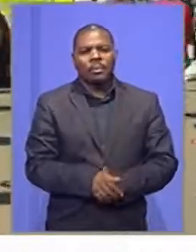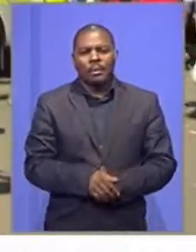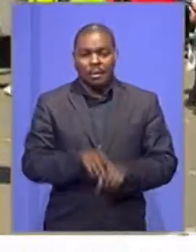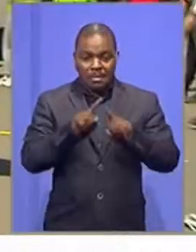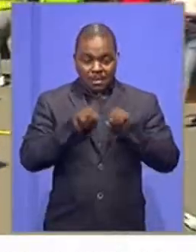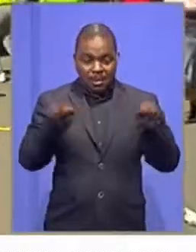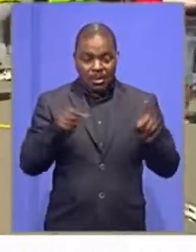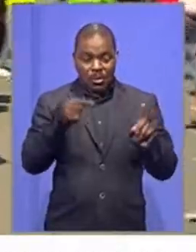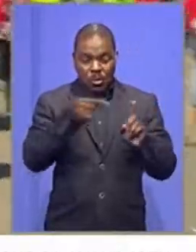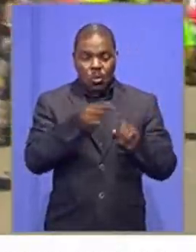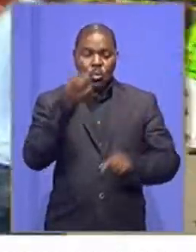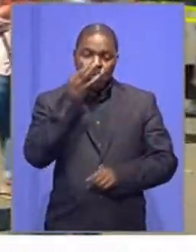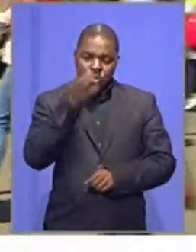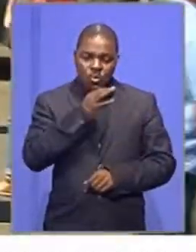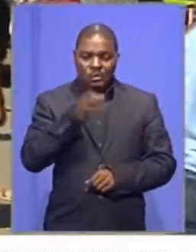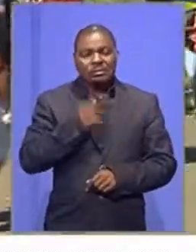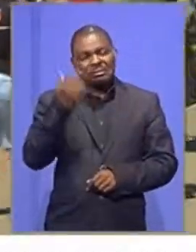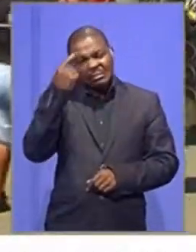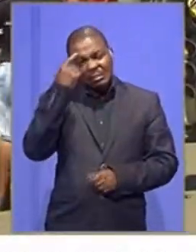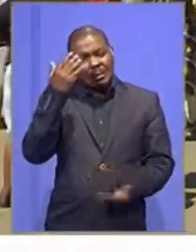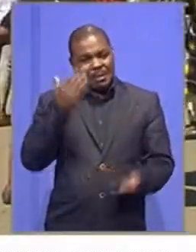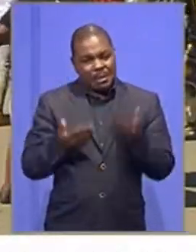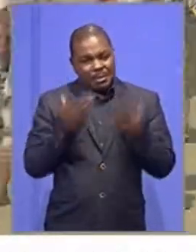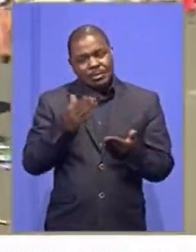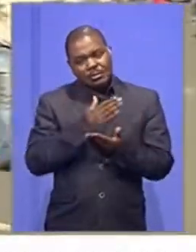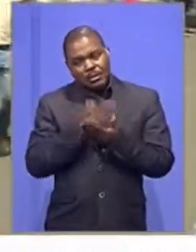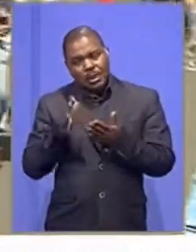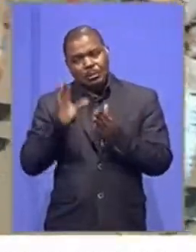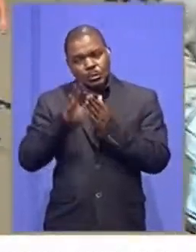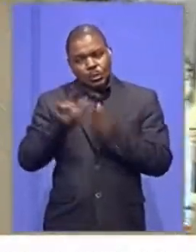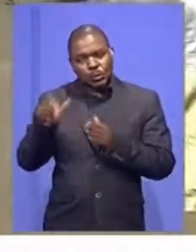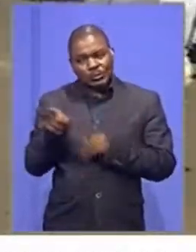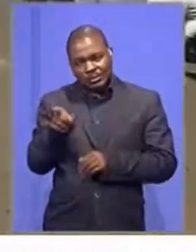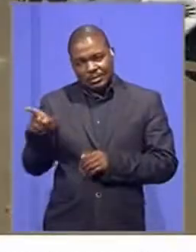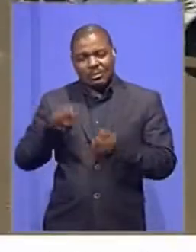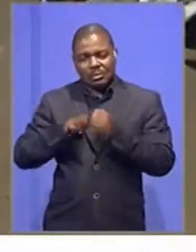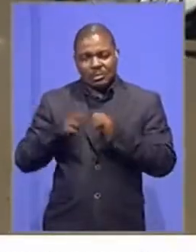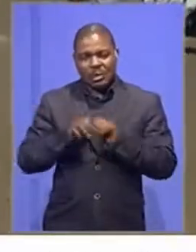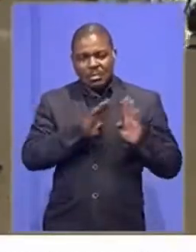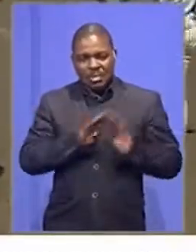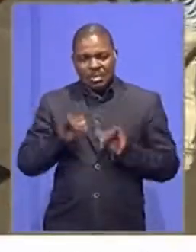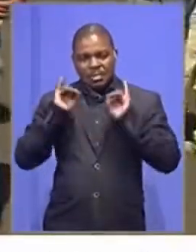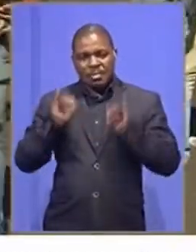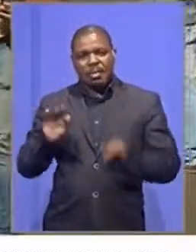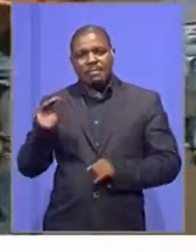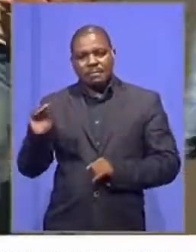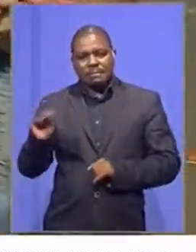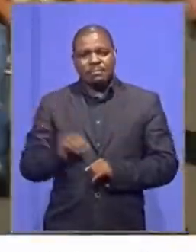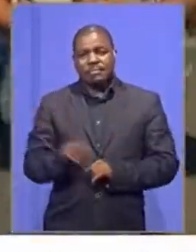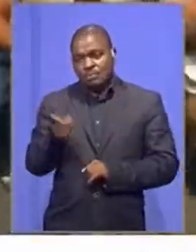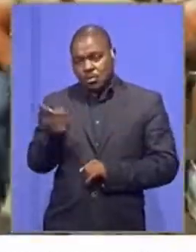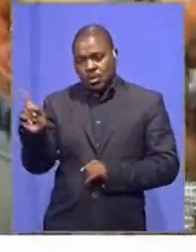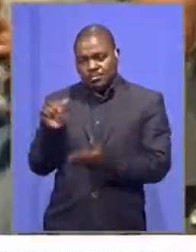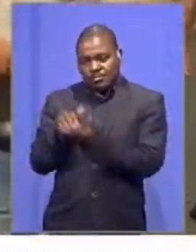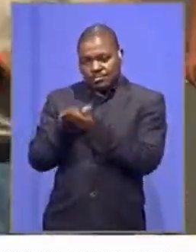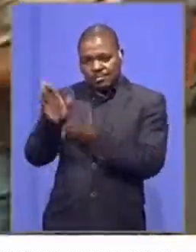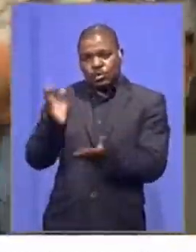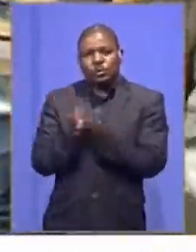fela o re o nagana gore go na le barutwana ba mmalwa ba nago le maitshwaro a sa lokago ba swanetšego go